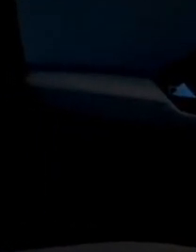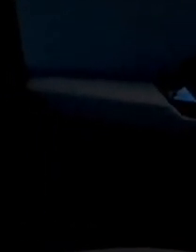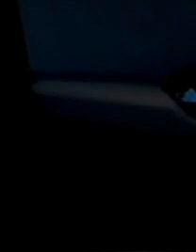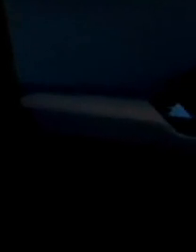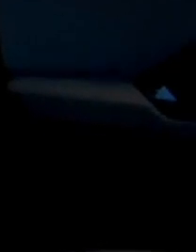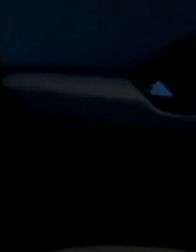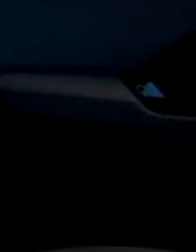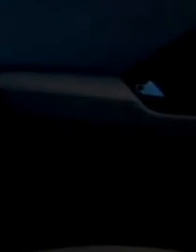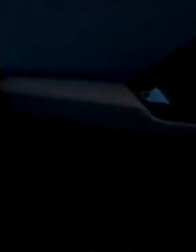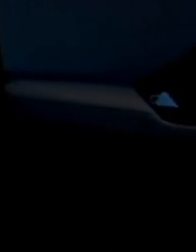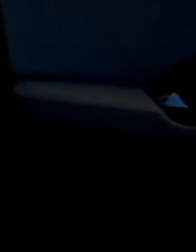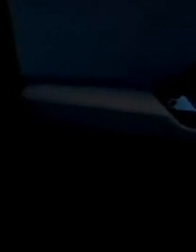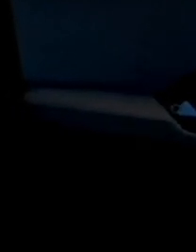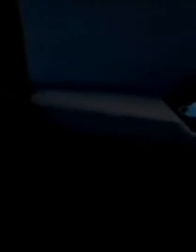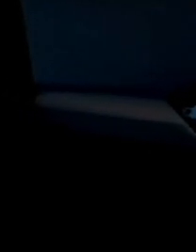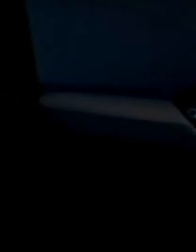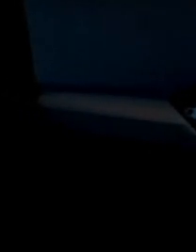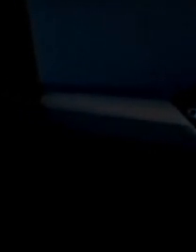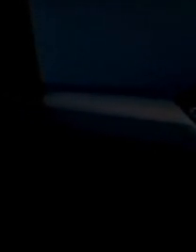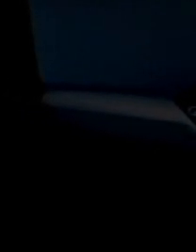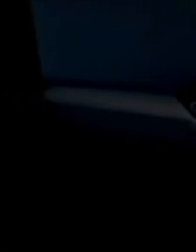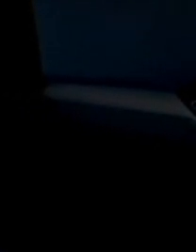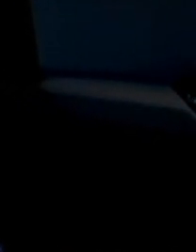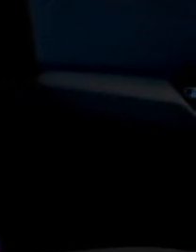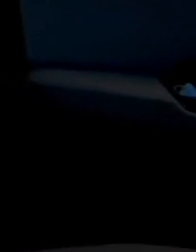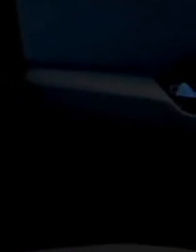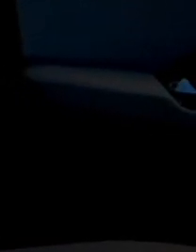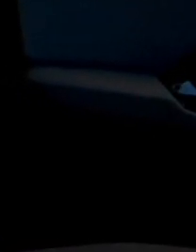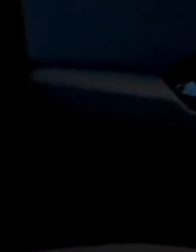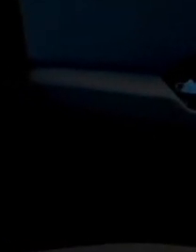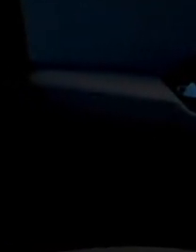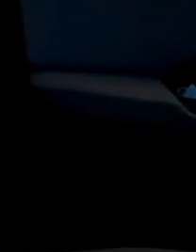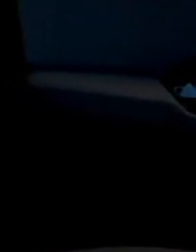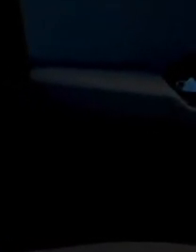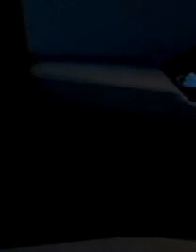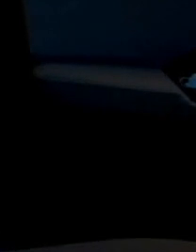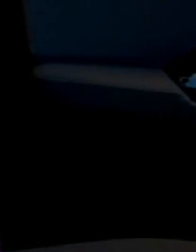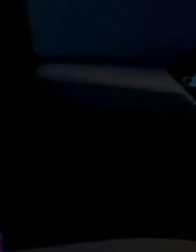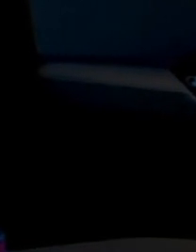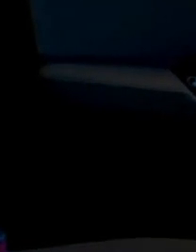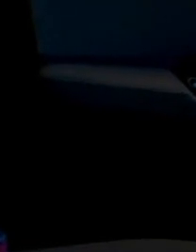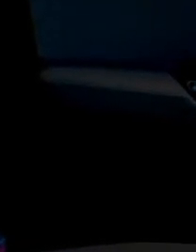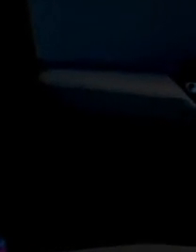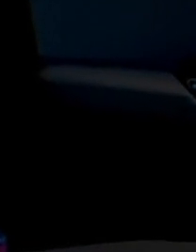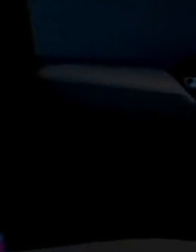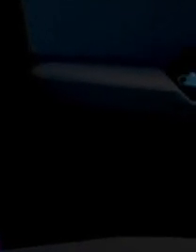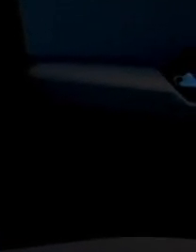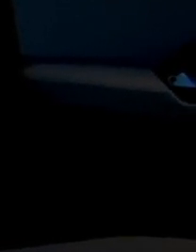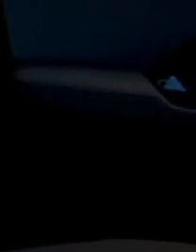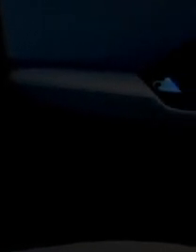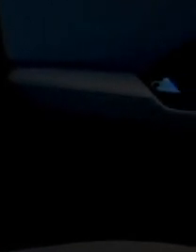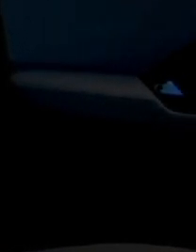your house? No water in my house since 3 a.m. Yes. They said they were going to close the water since Monday, but they didn't. Only